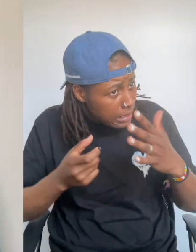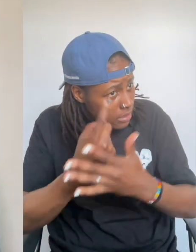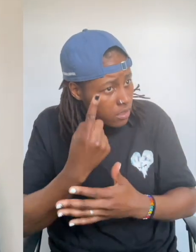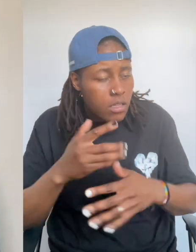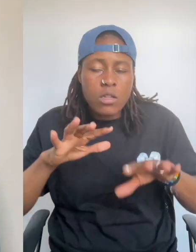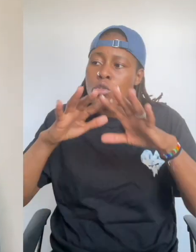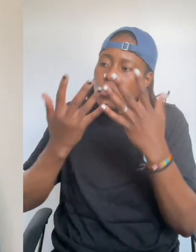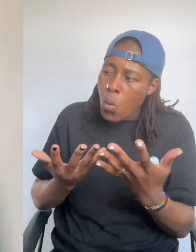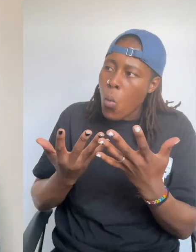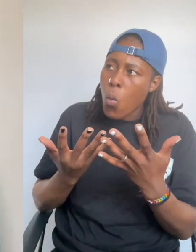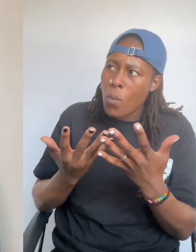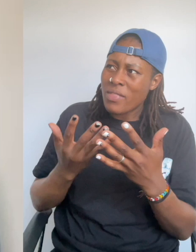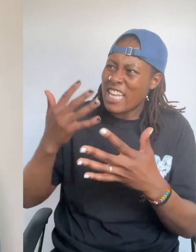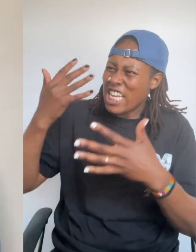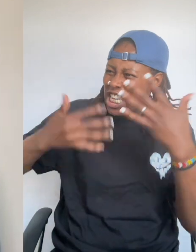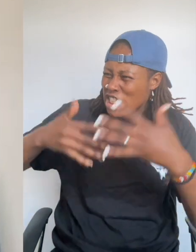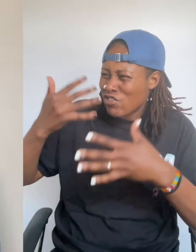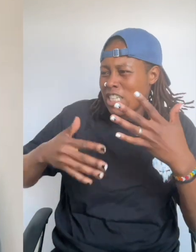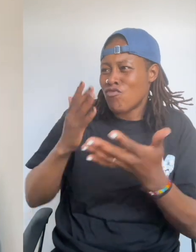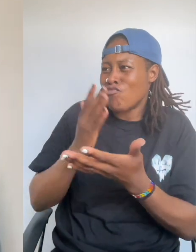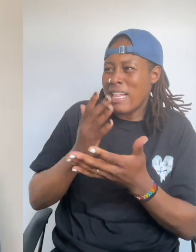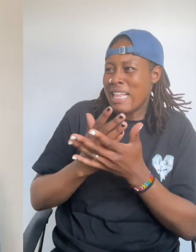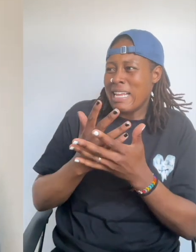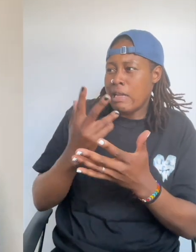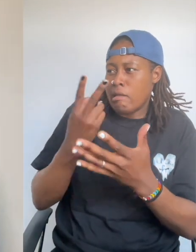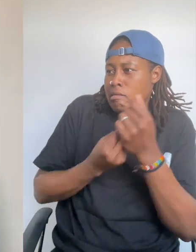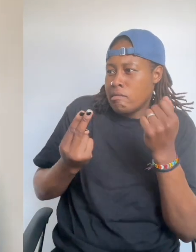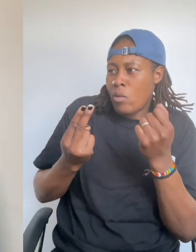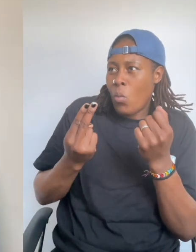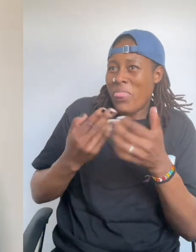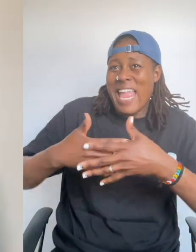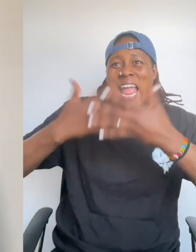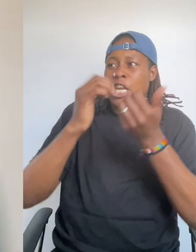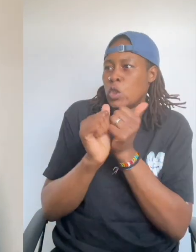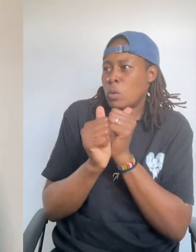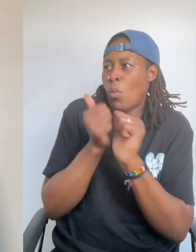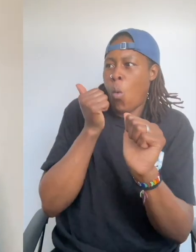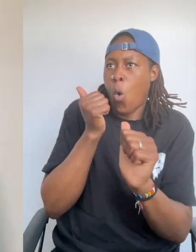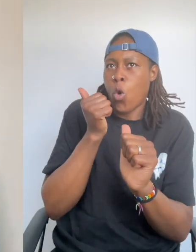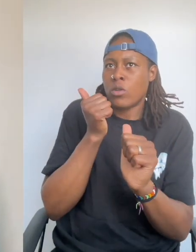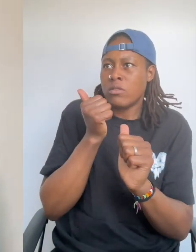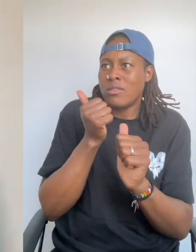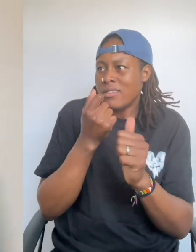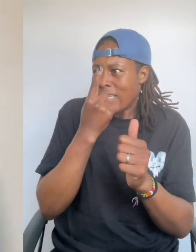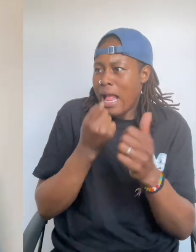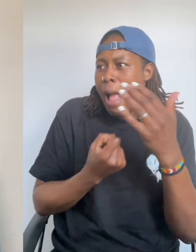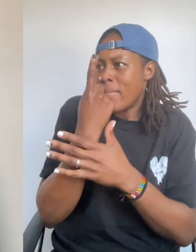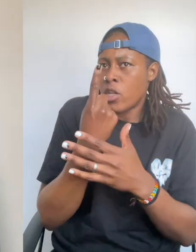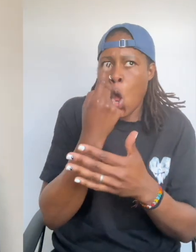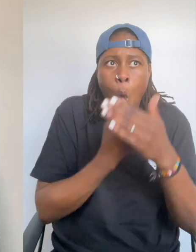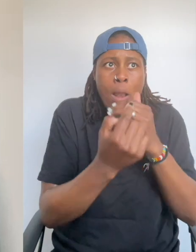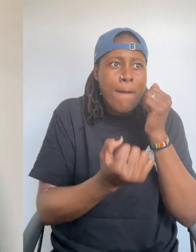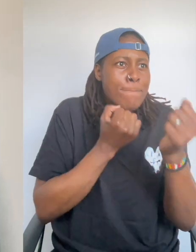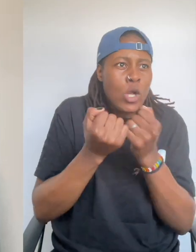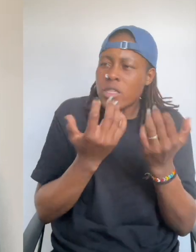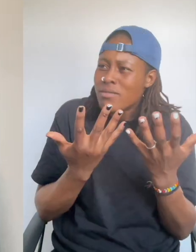yeah. So injury is kind of part and parcel of any sports. Not just boxing. And I